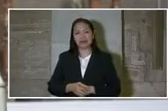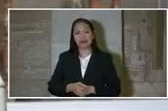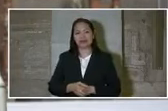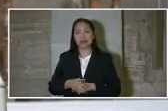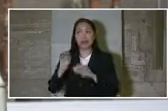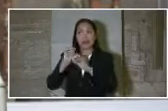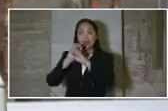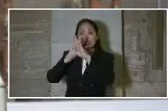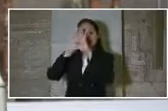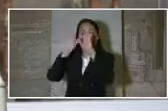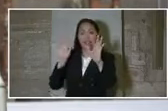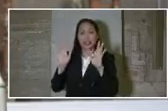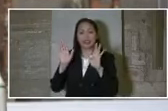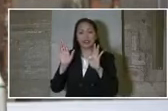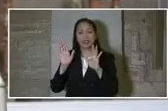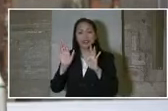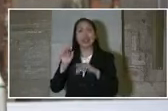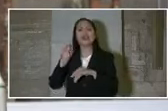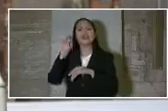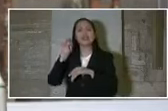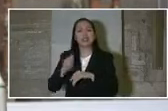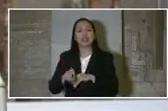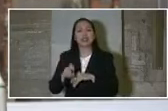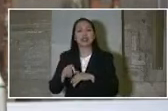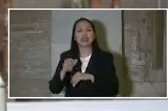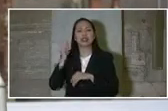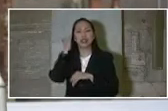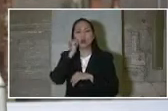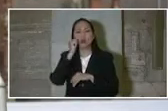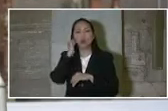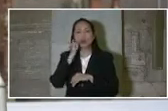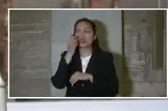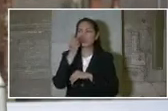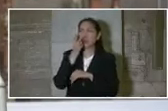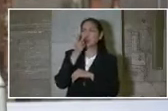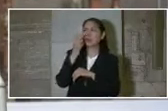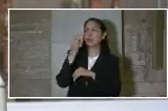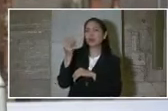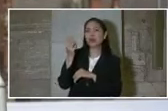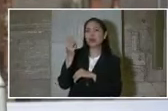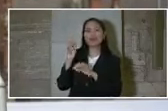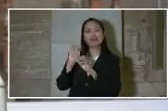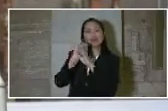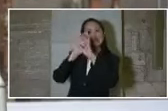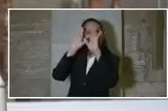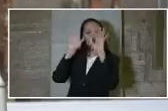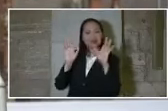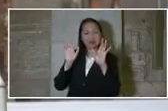Light must always be seen.